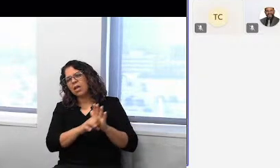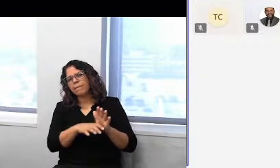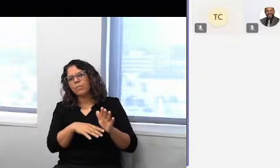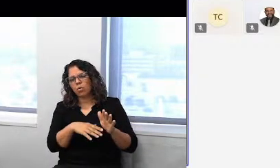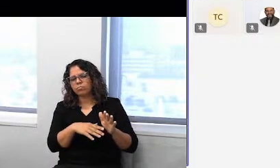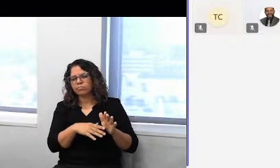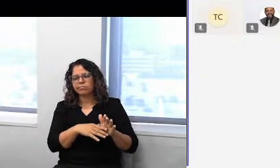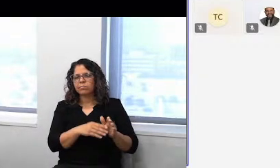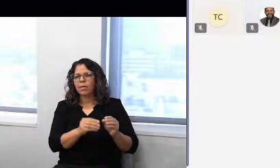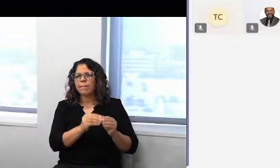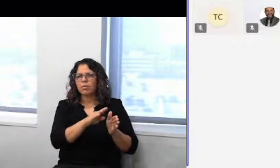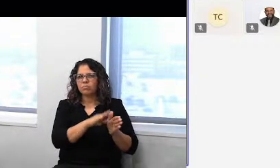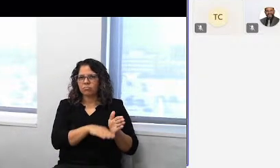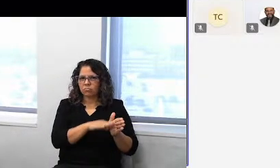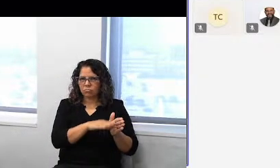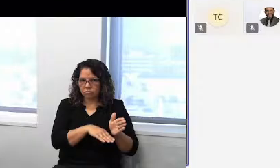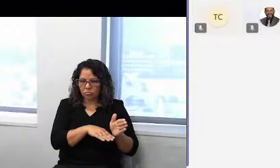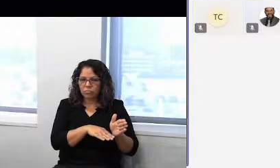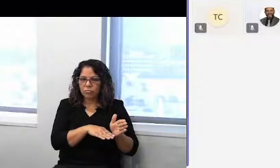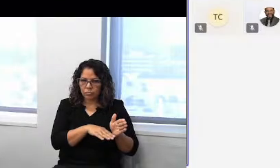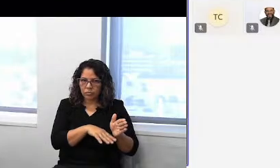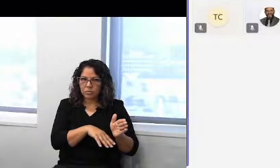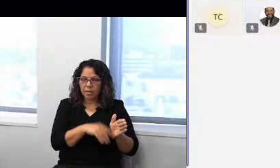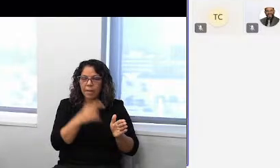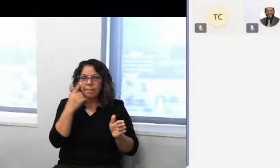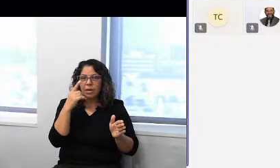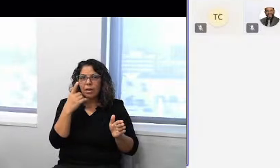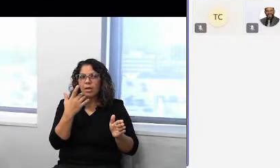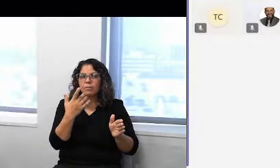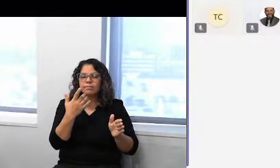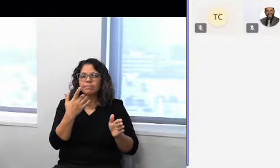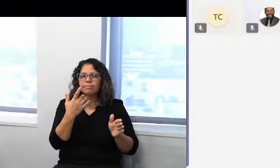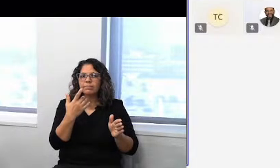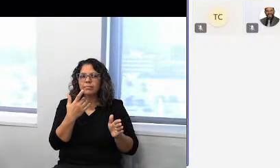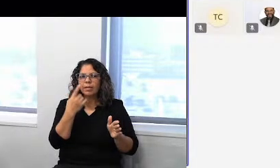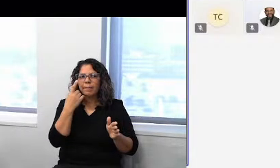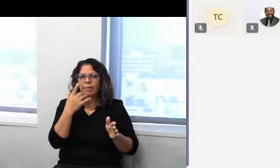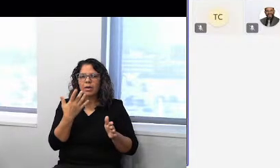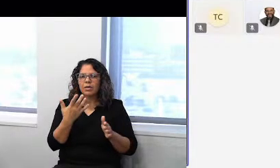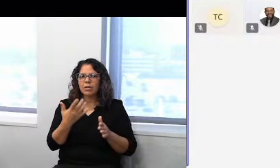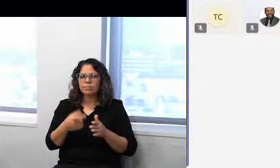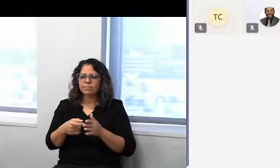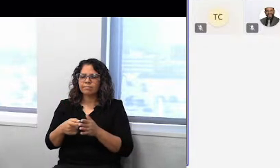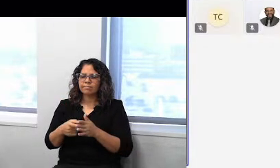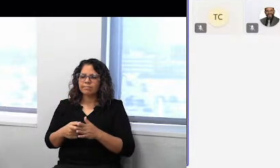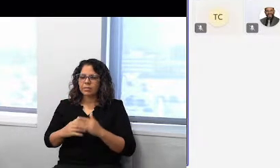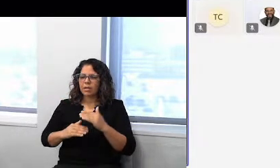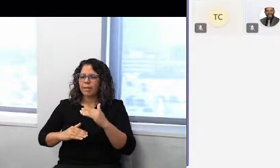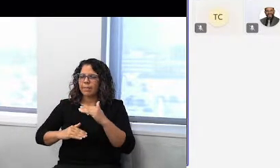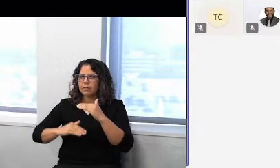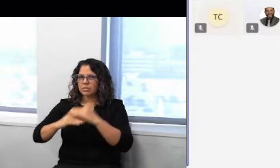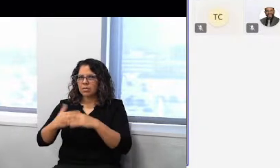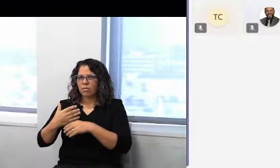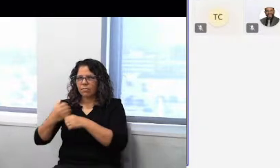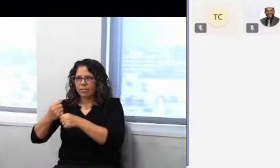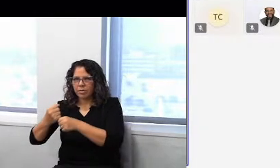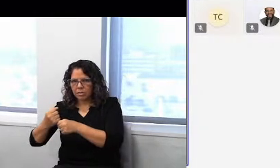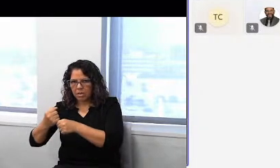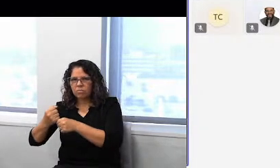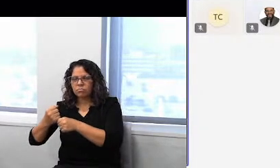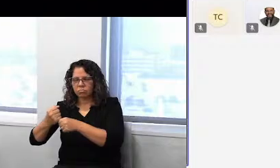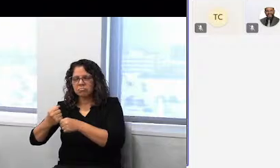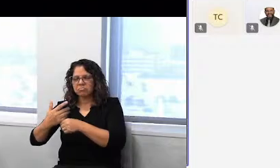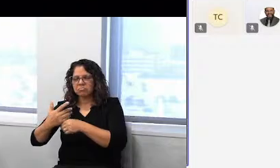reliability criteria are met and the capacity requirements are met as decided, then you determine the cost